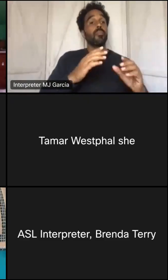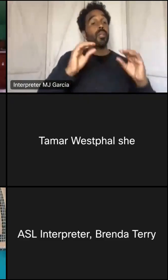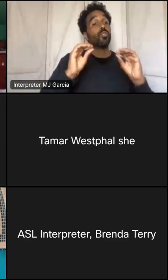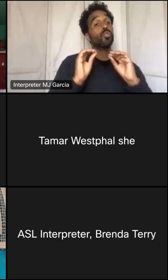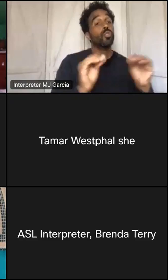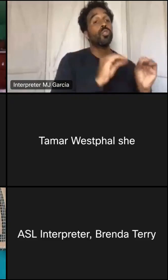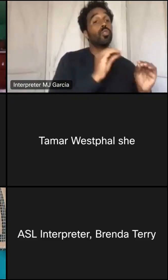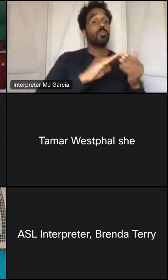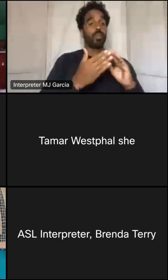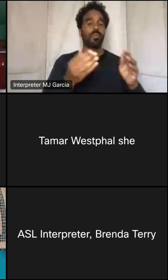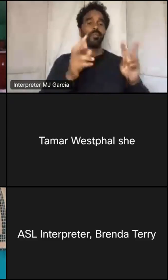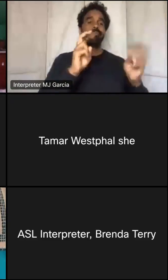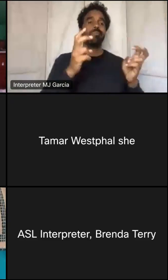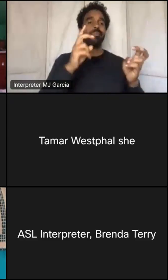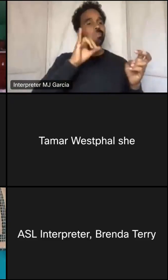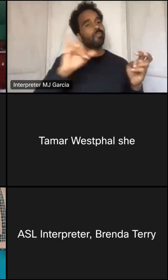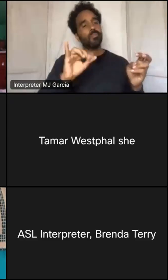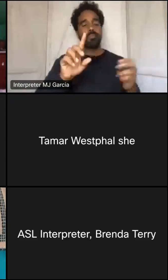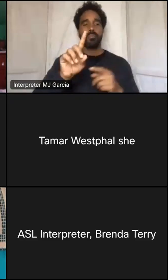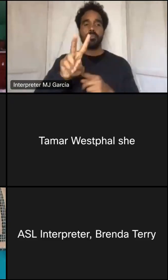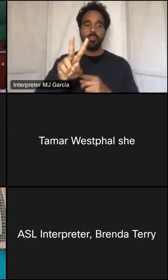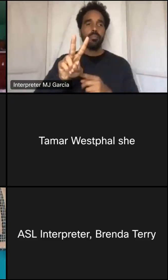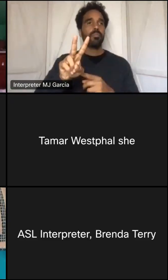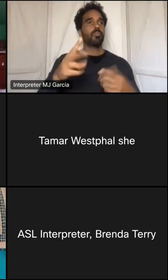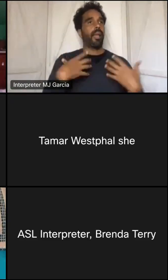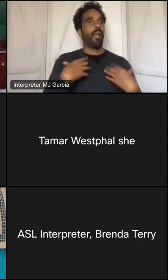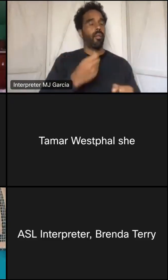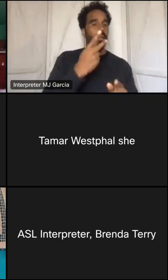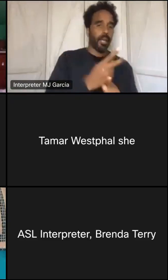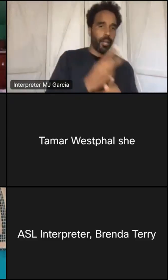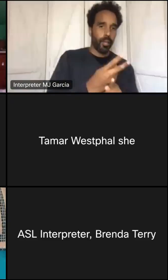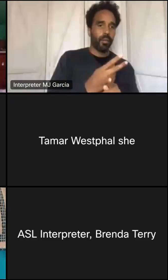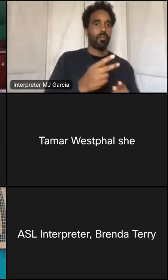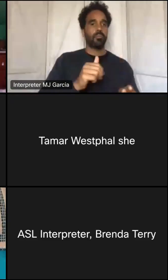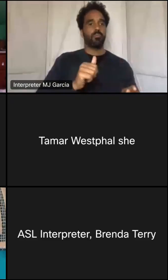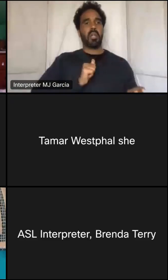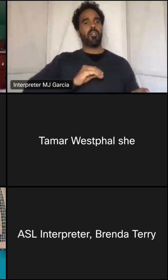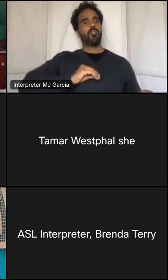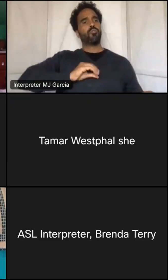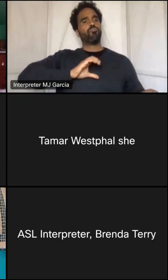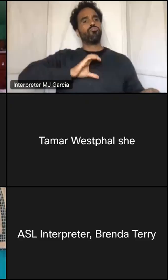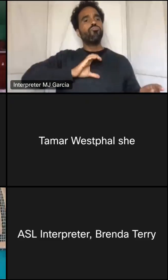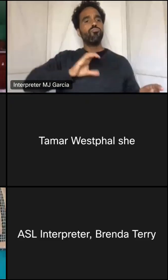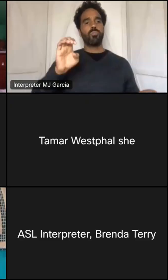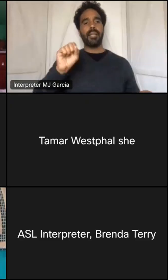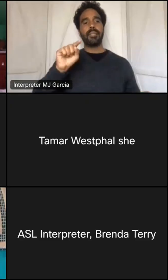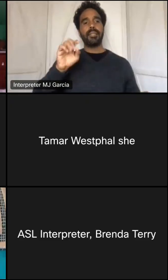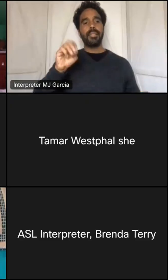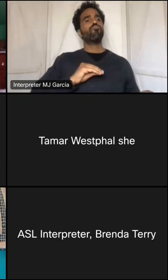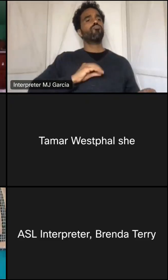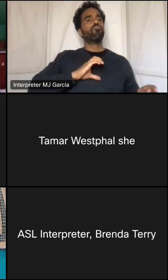such as, like I was sharing, domestic violence, self-care, self-esteem. And I'll tell you